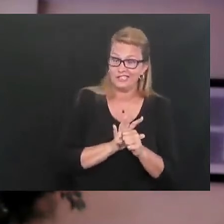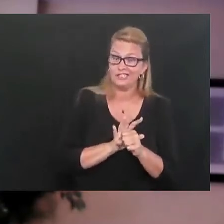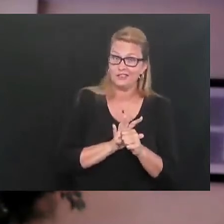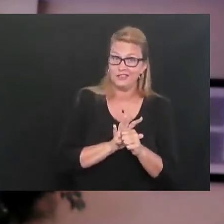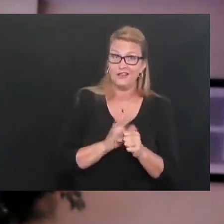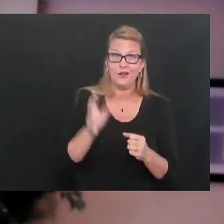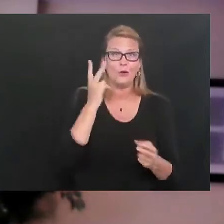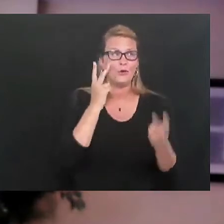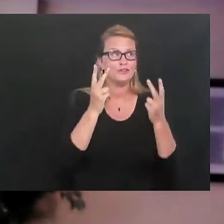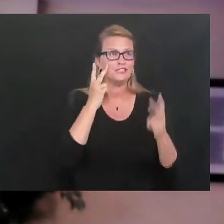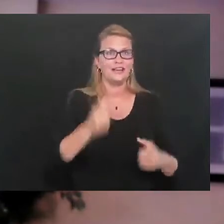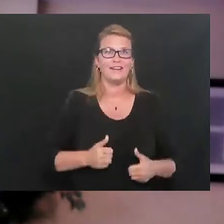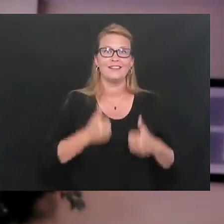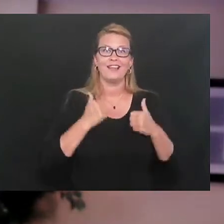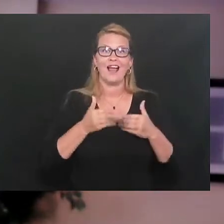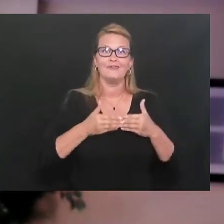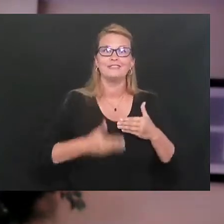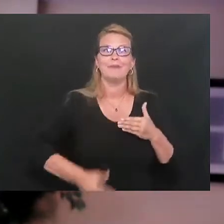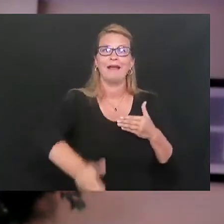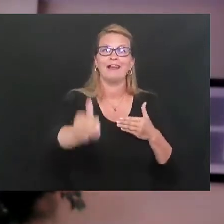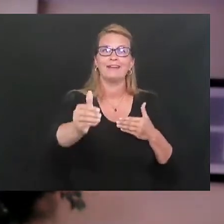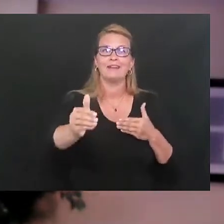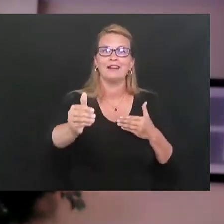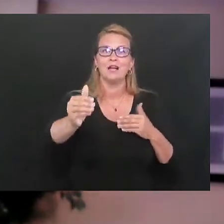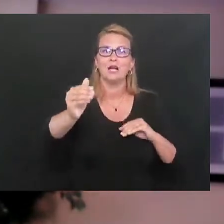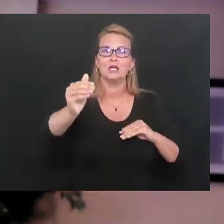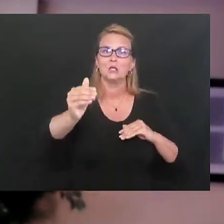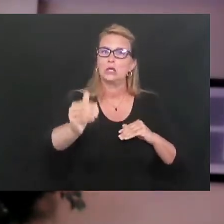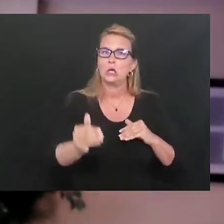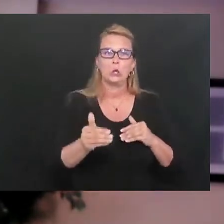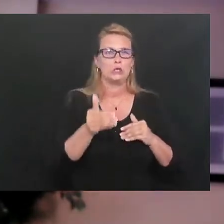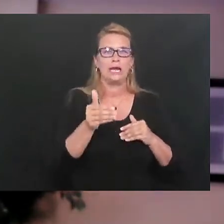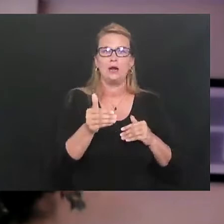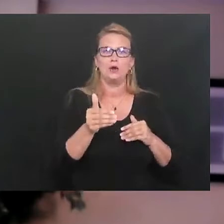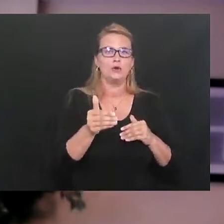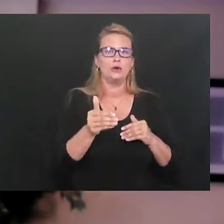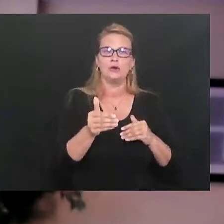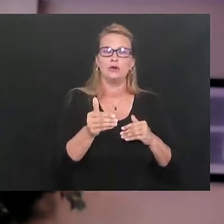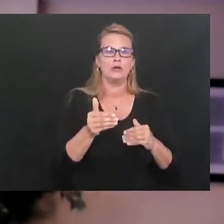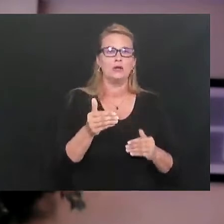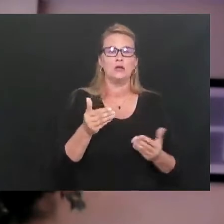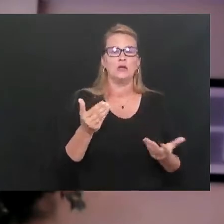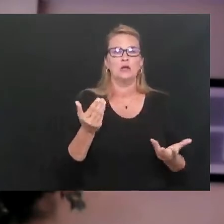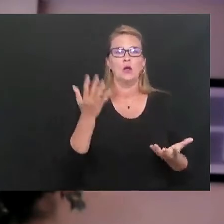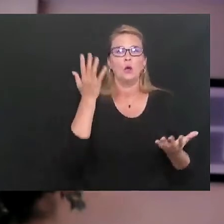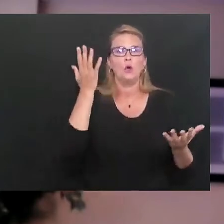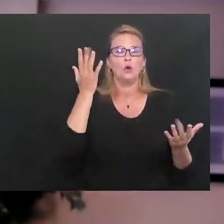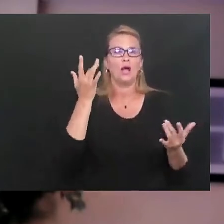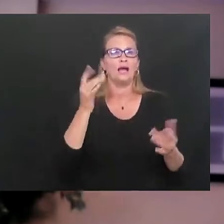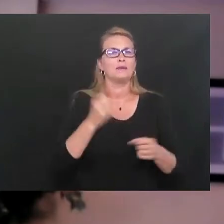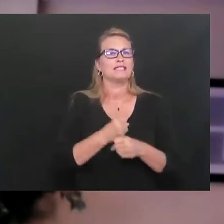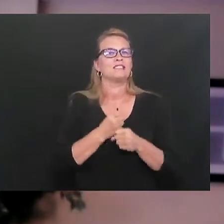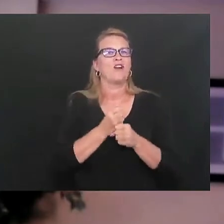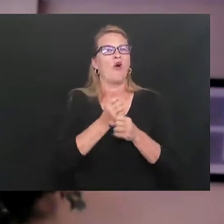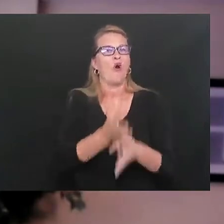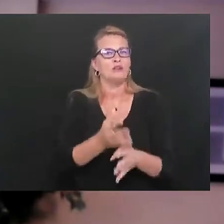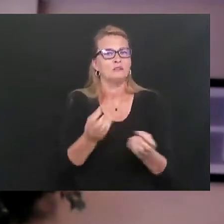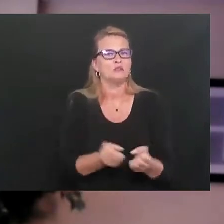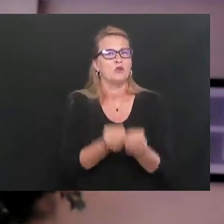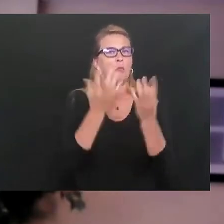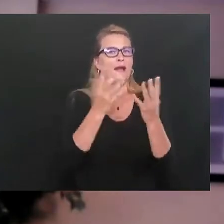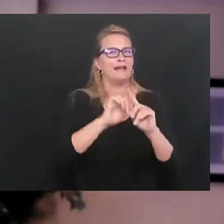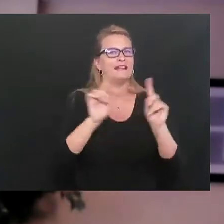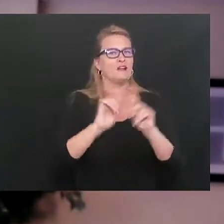that lifespan going down because of substance use disorder and other problems. So it really does underscore